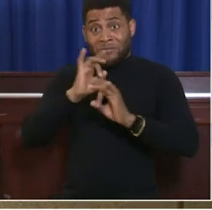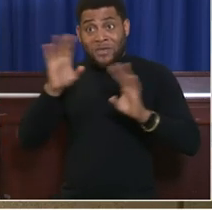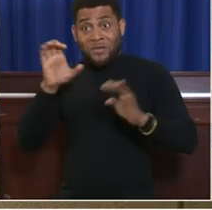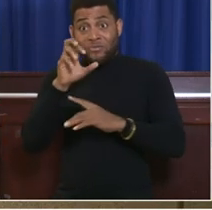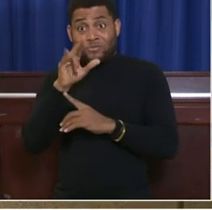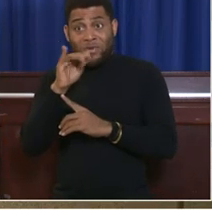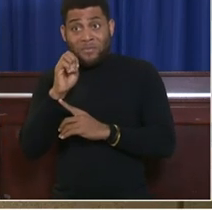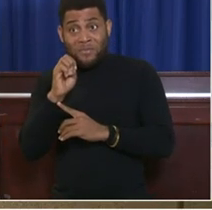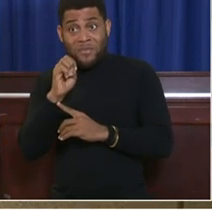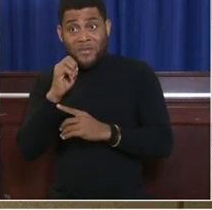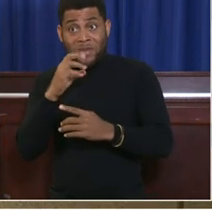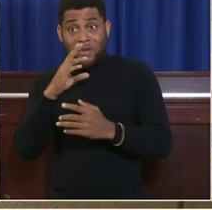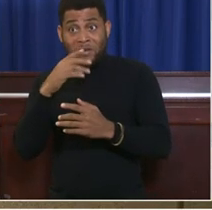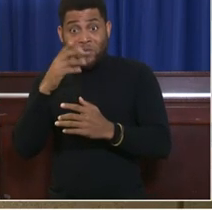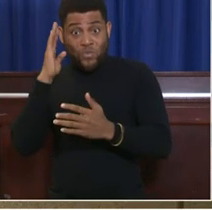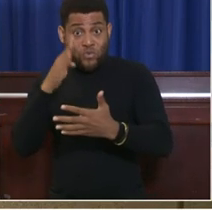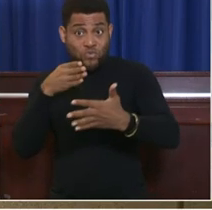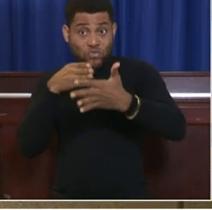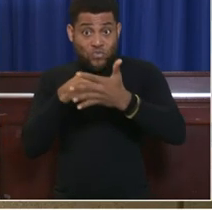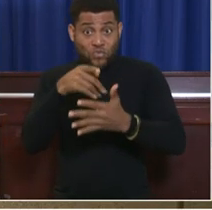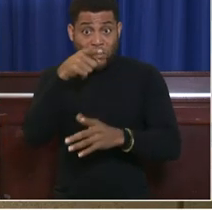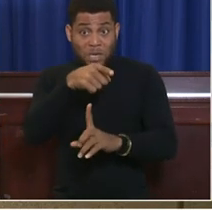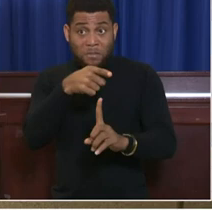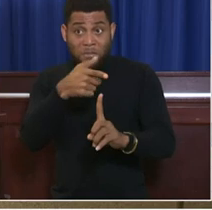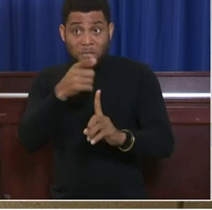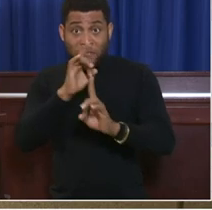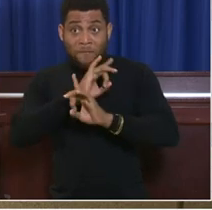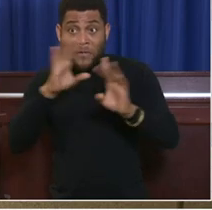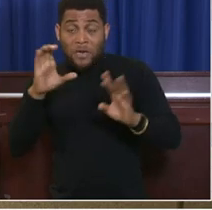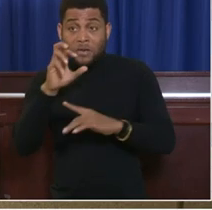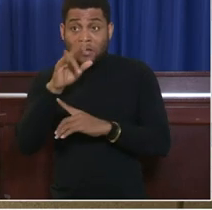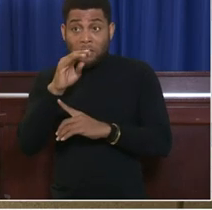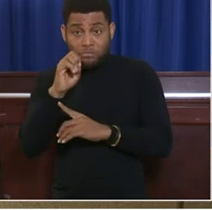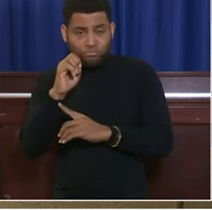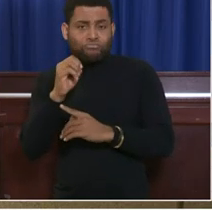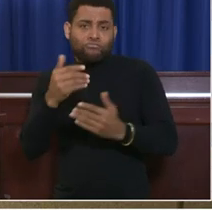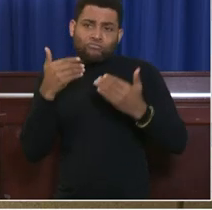of committing a violent crime. And I'm